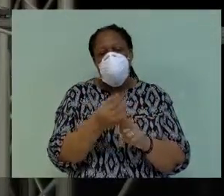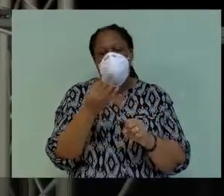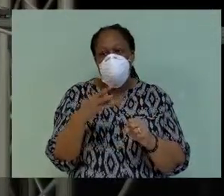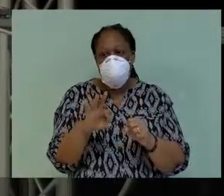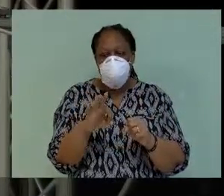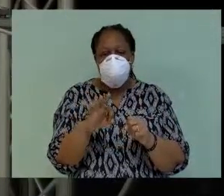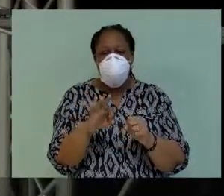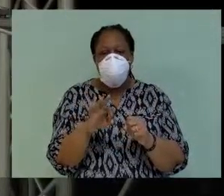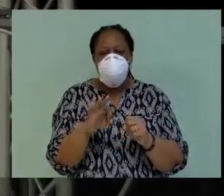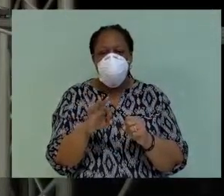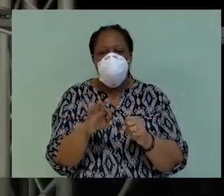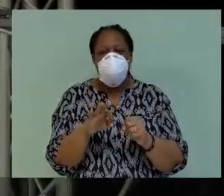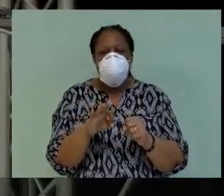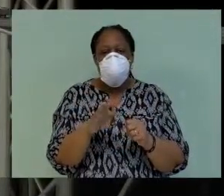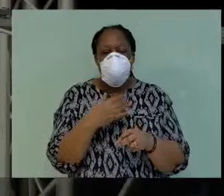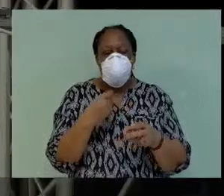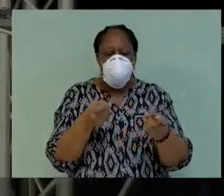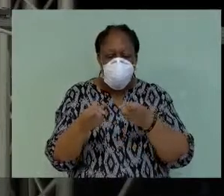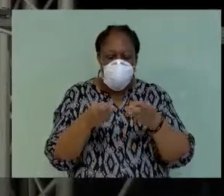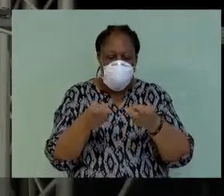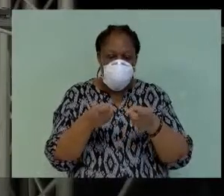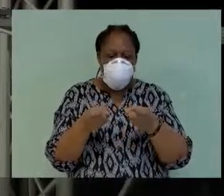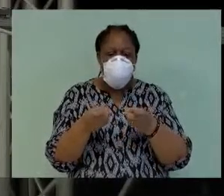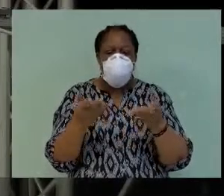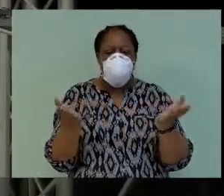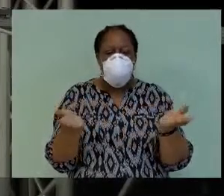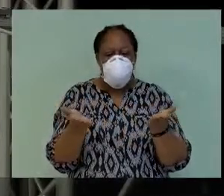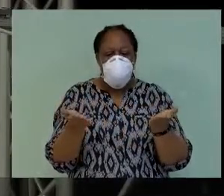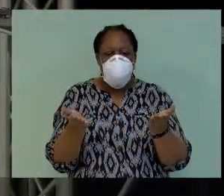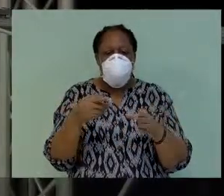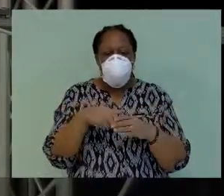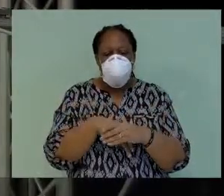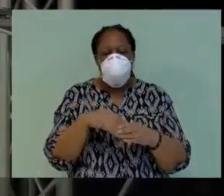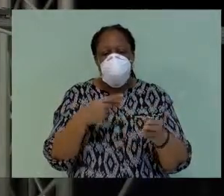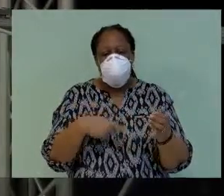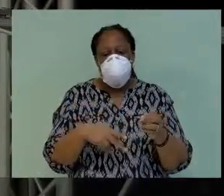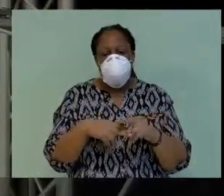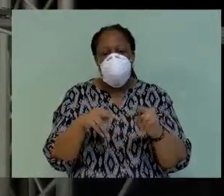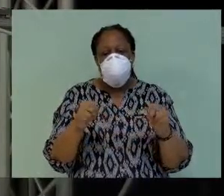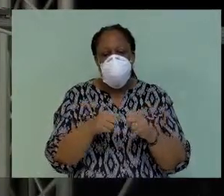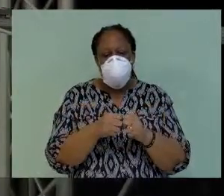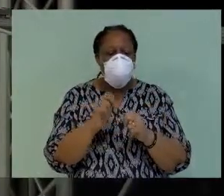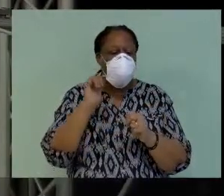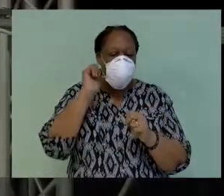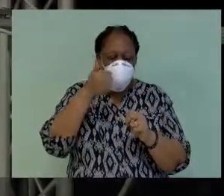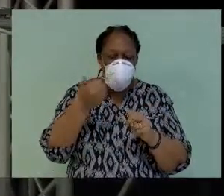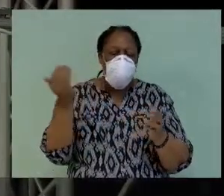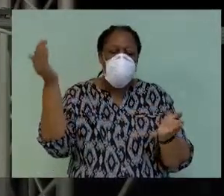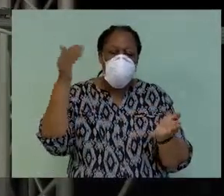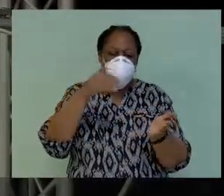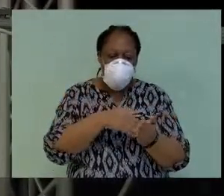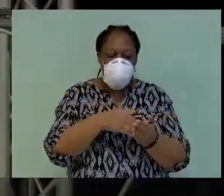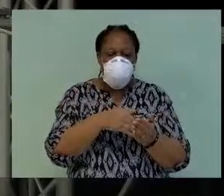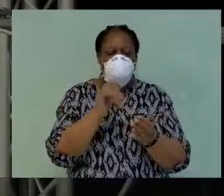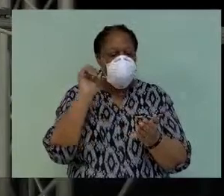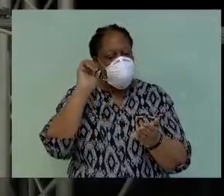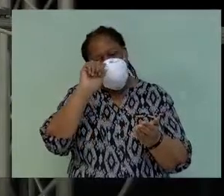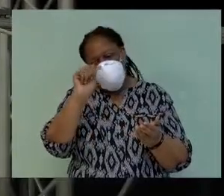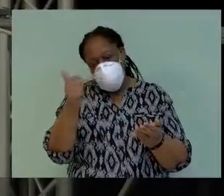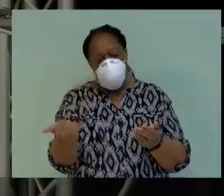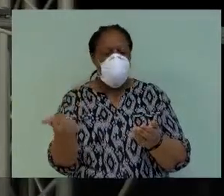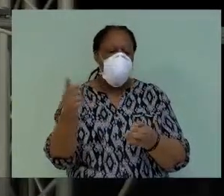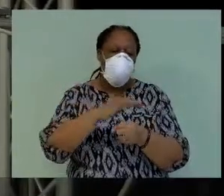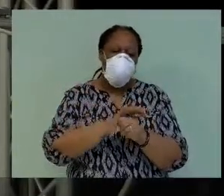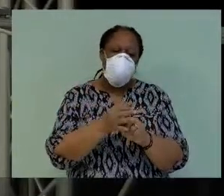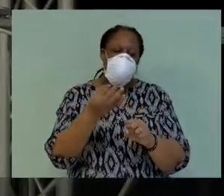COVID-19 pandemic and the management of it in St. Kitts and Nevis. Tomorrow we'll be back for another